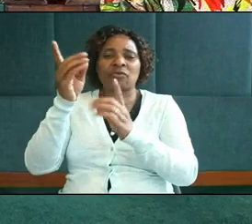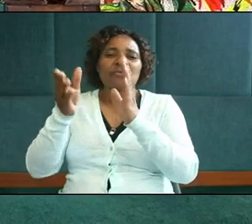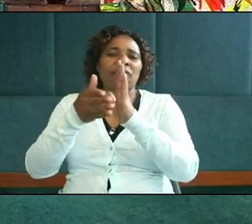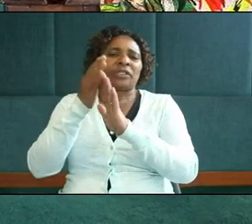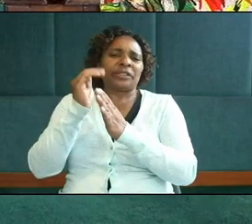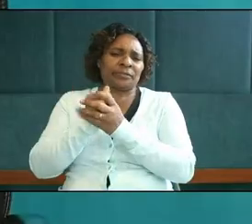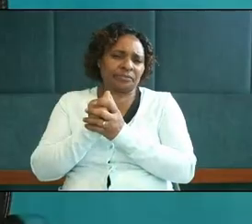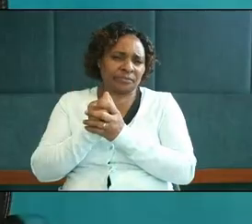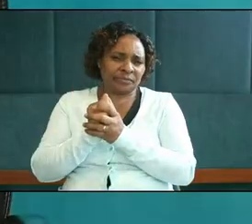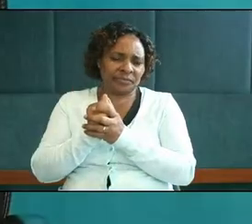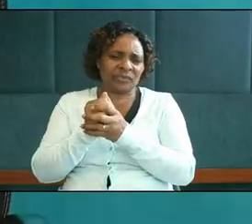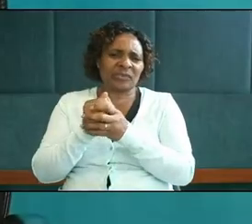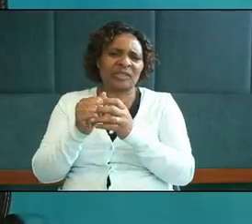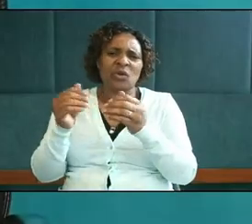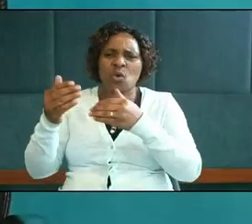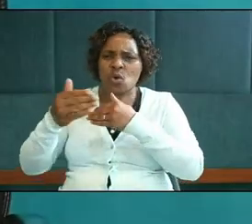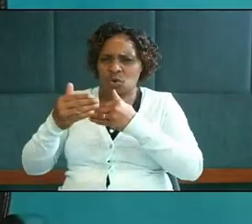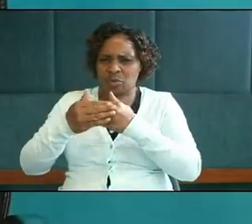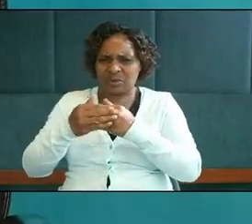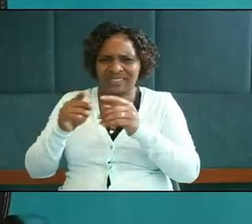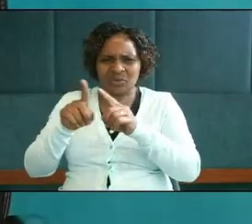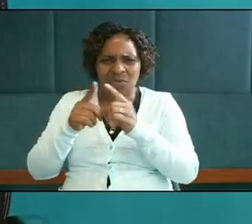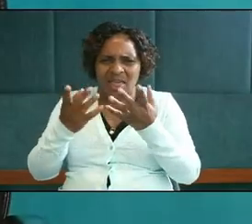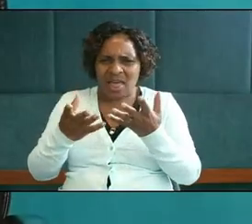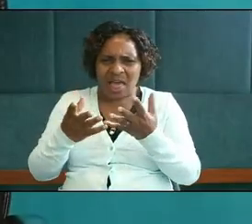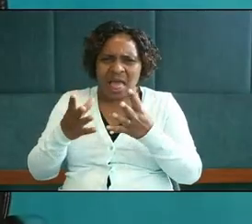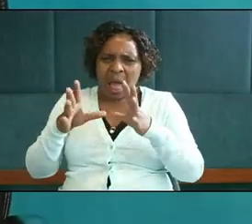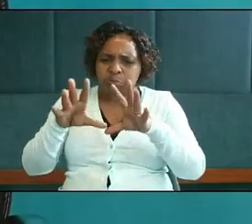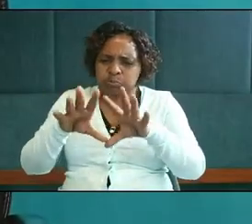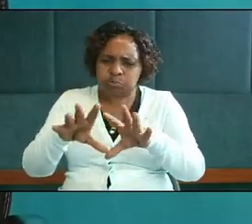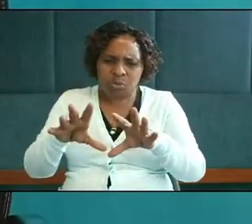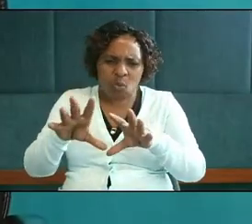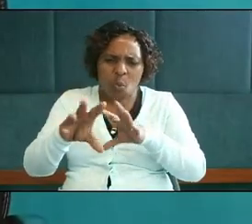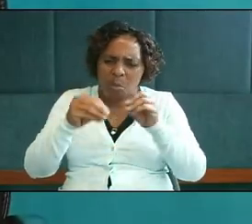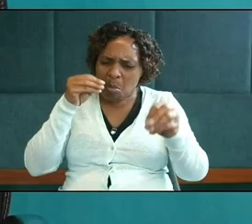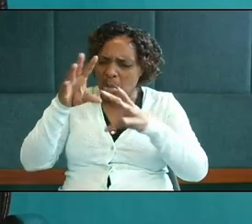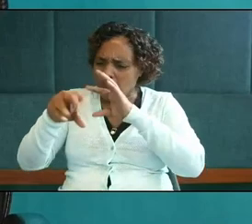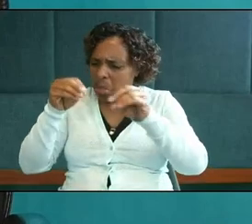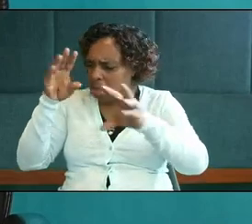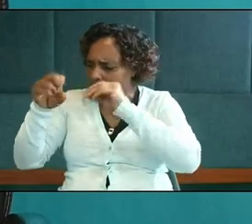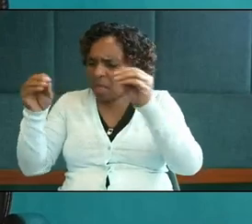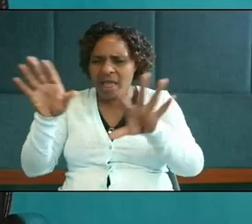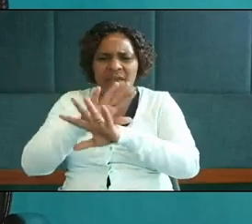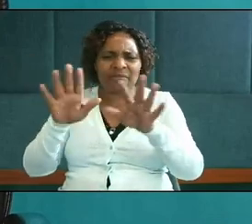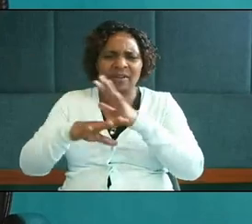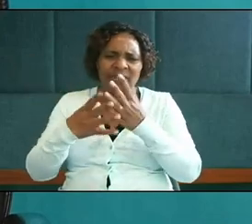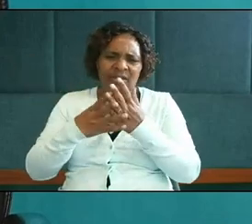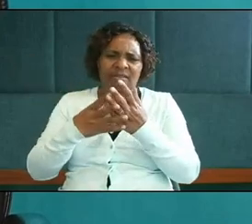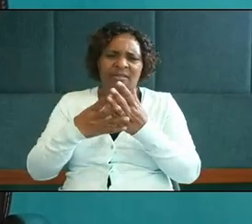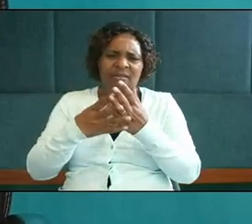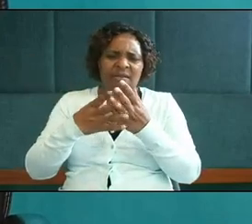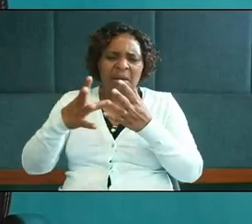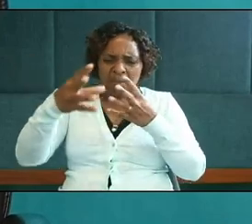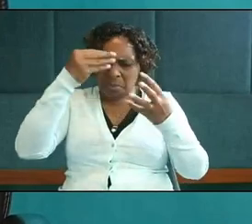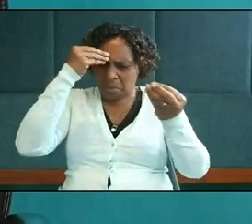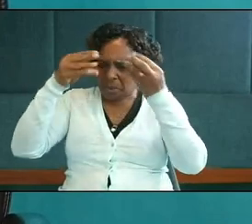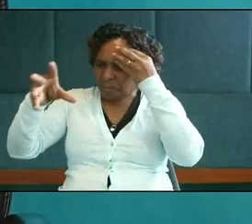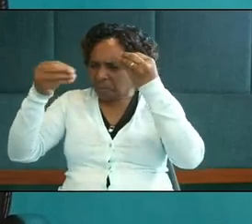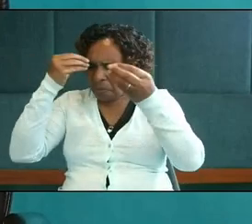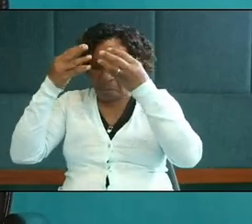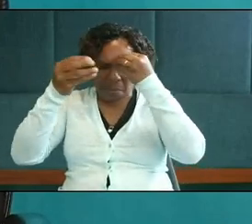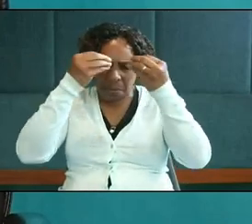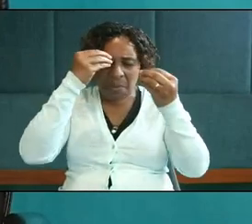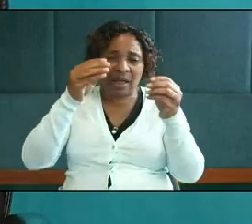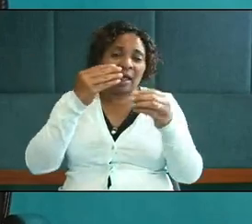it's like it's almost like a sponge where they absorb everything around the environment. So it's very important for us at those